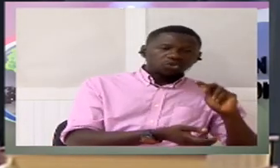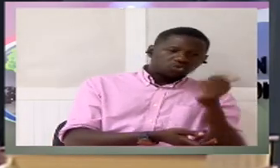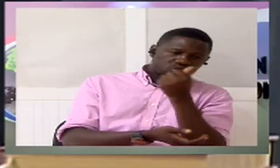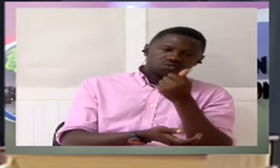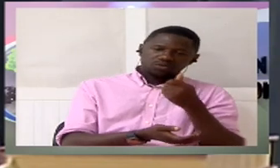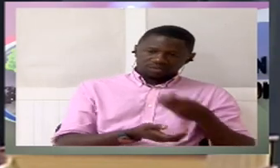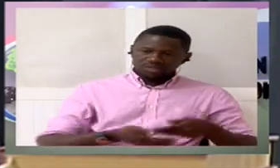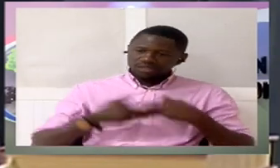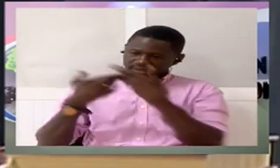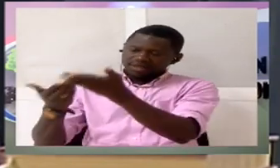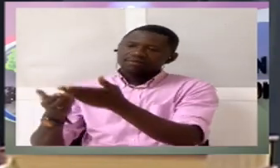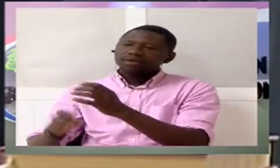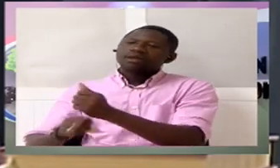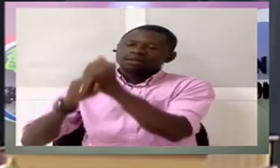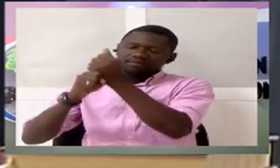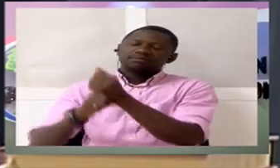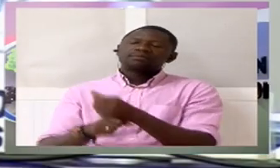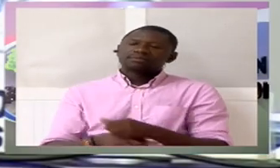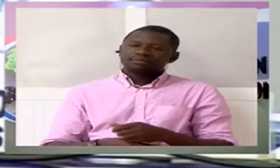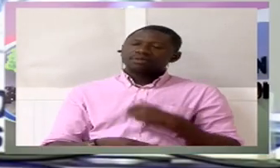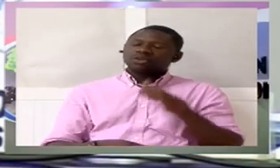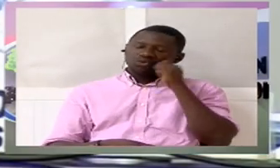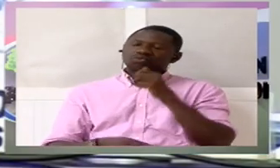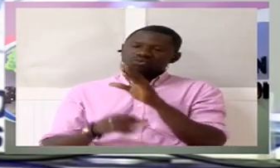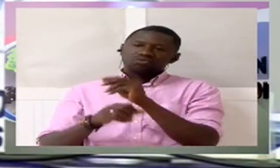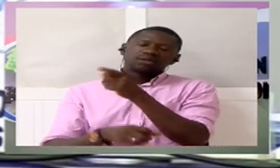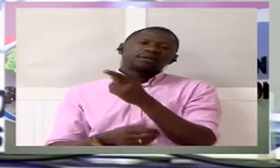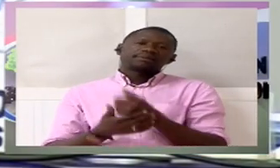set. I used to do that also.